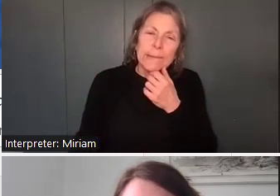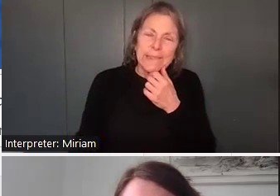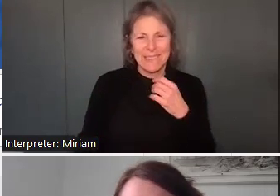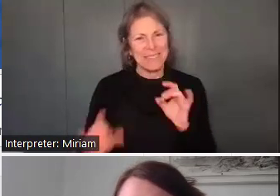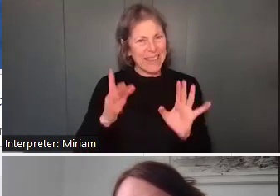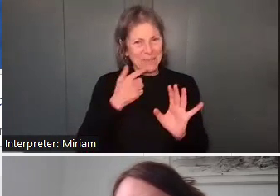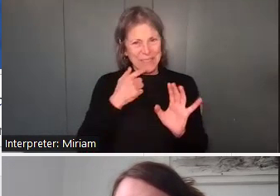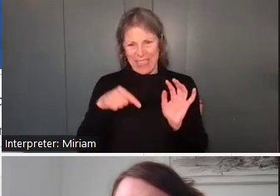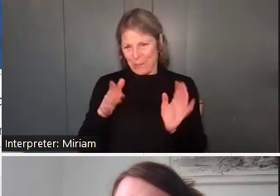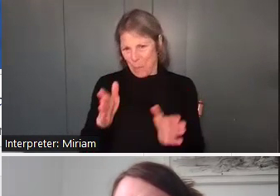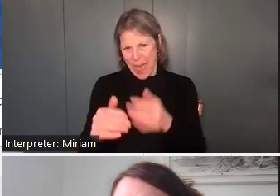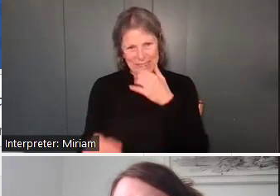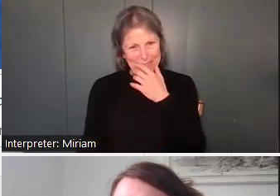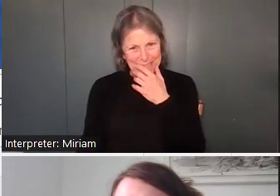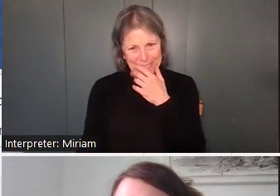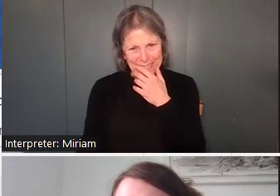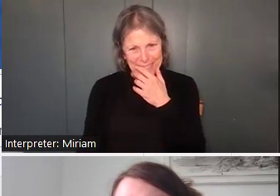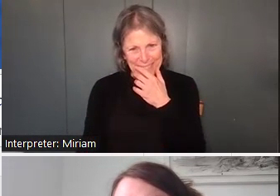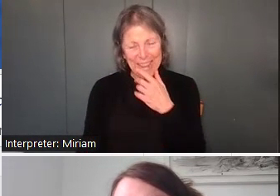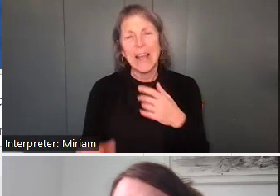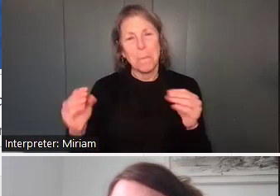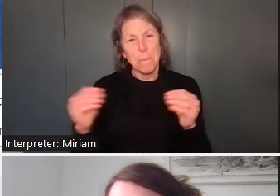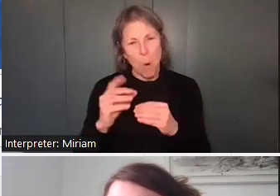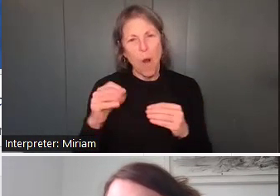it like this, but there'll be more of us than them.